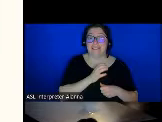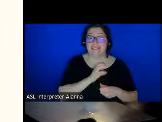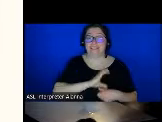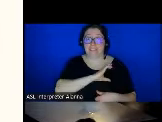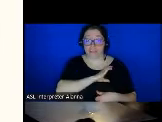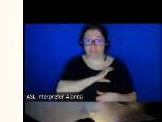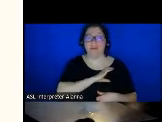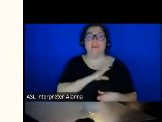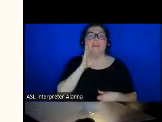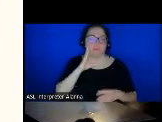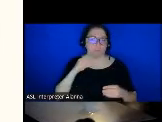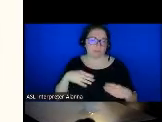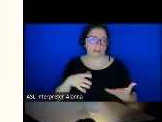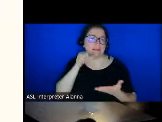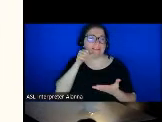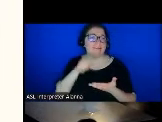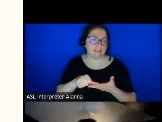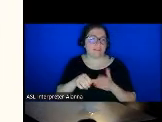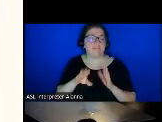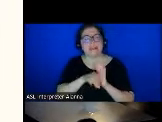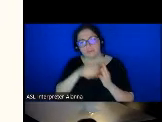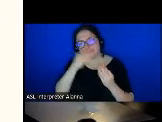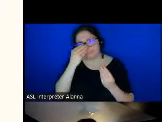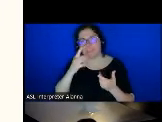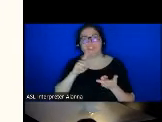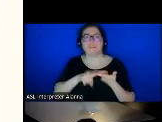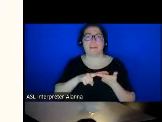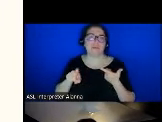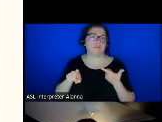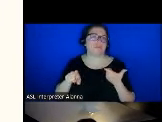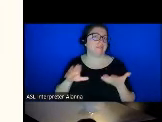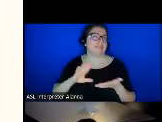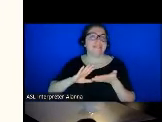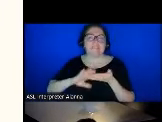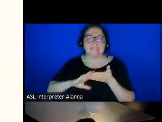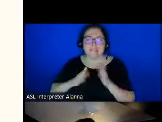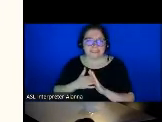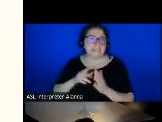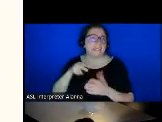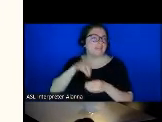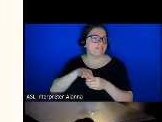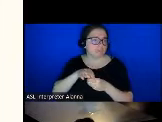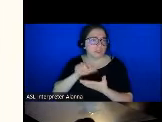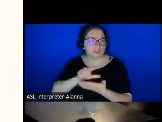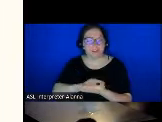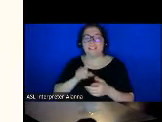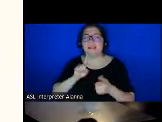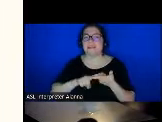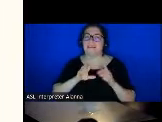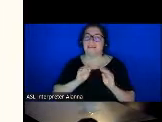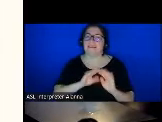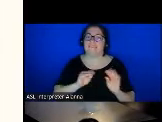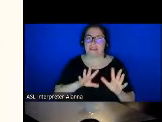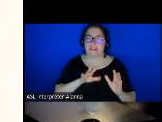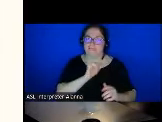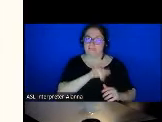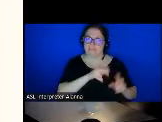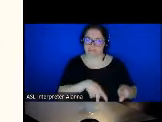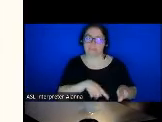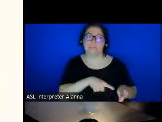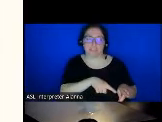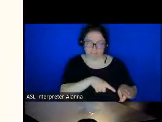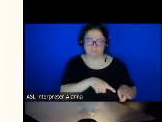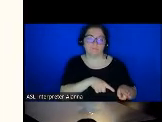letter that provides background information on city of Hyattsville voting laws and clarify that that individual is voting lawfully in our